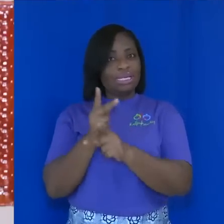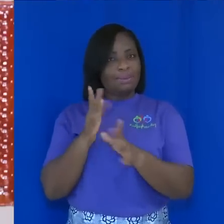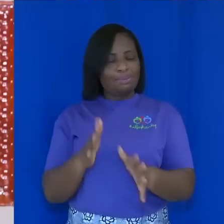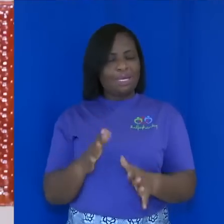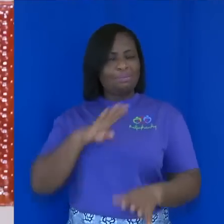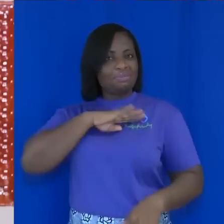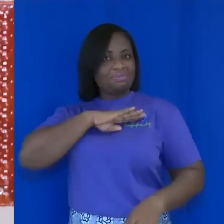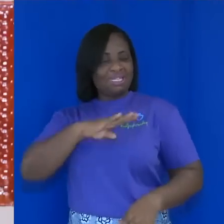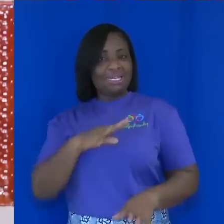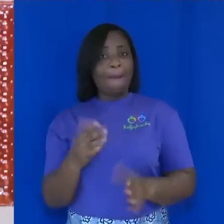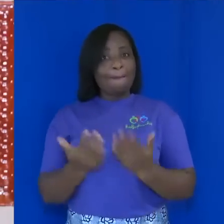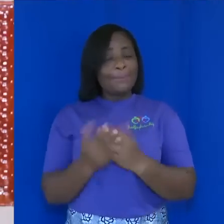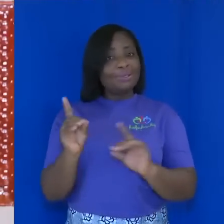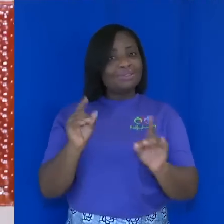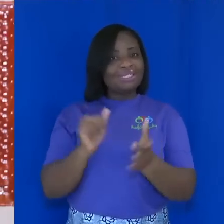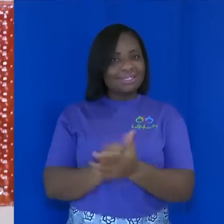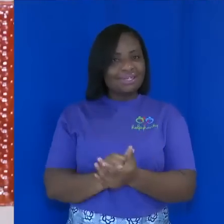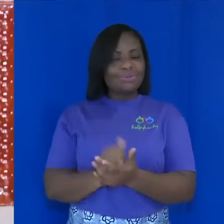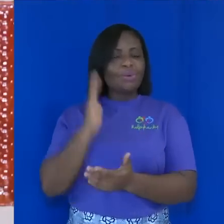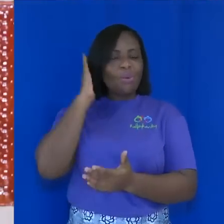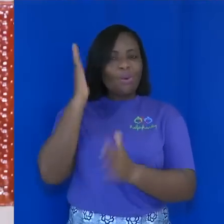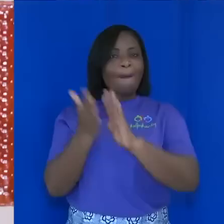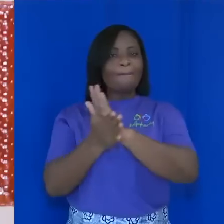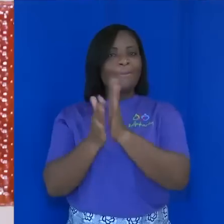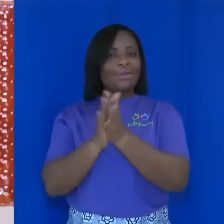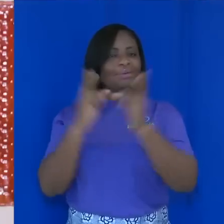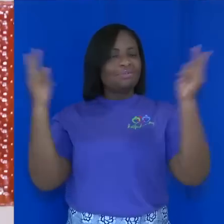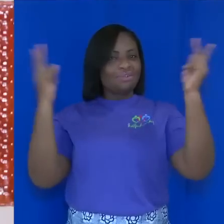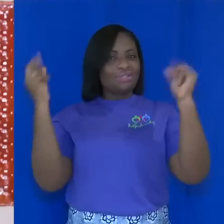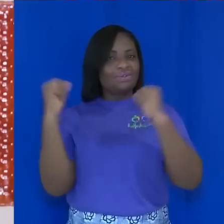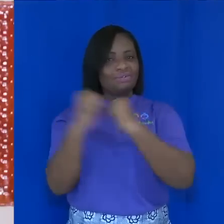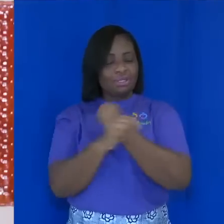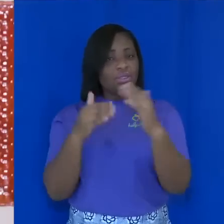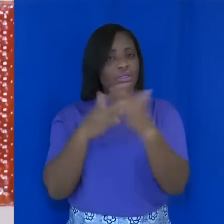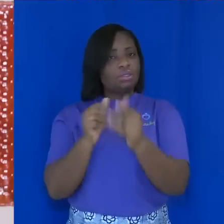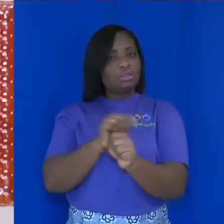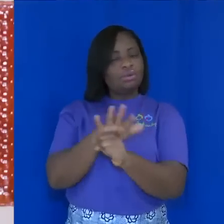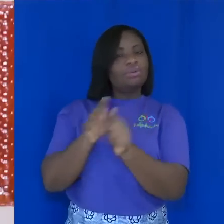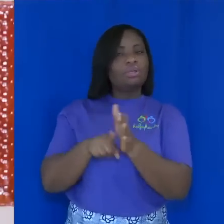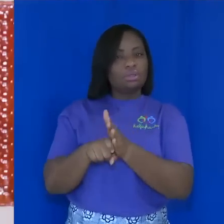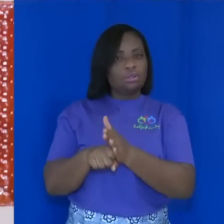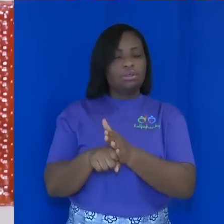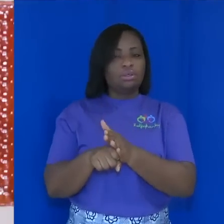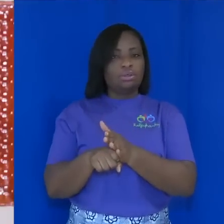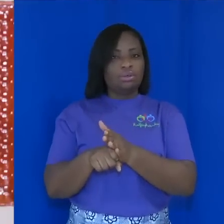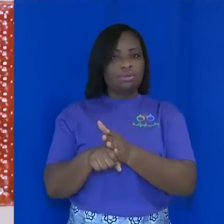I'm confident that by so doing, we will emerge victorious in the fight against COVID-19.